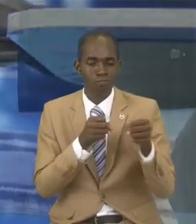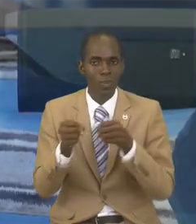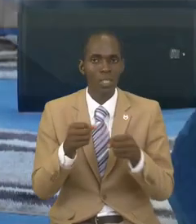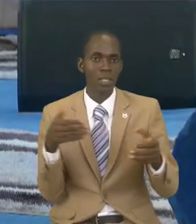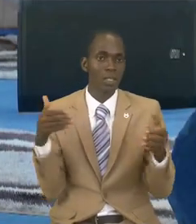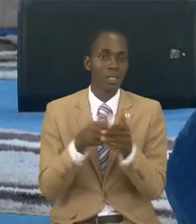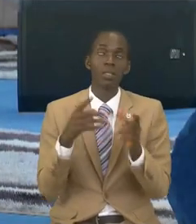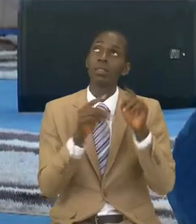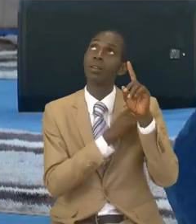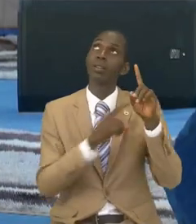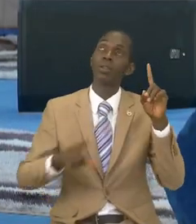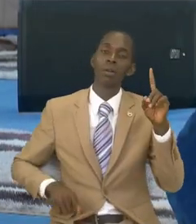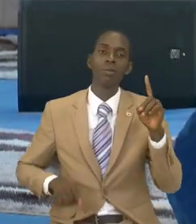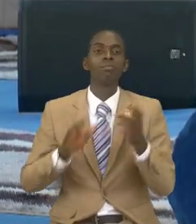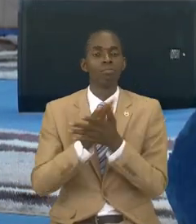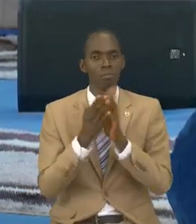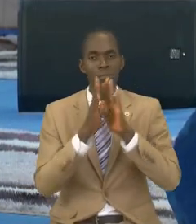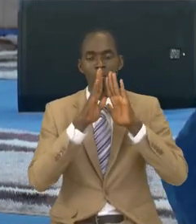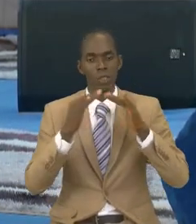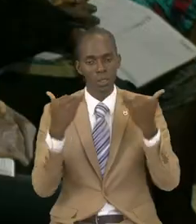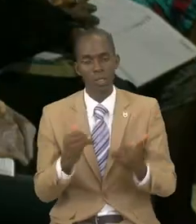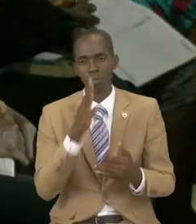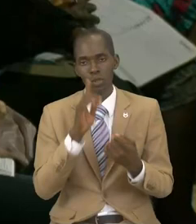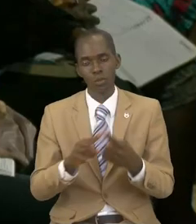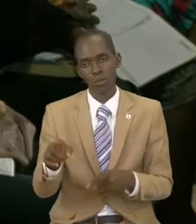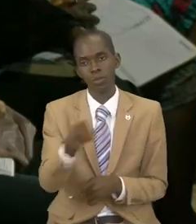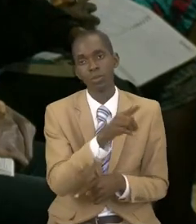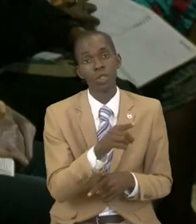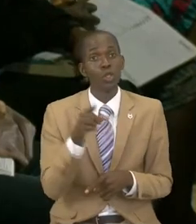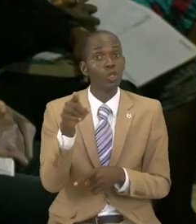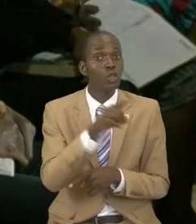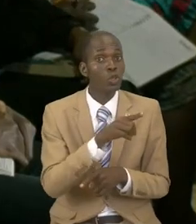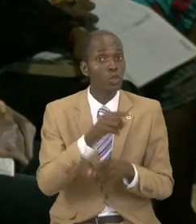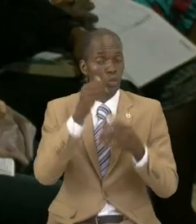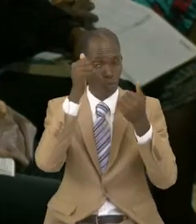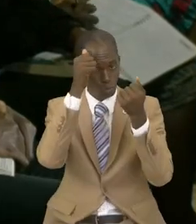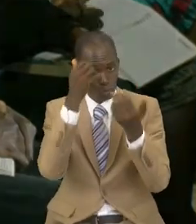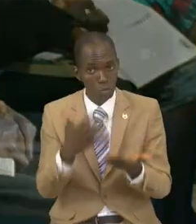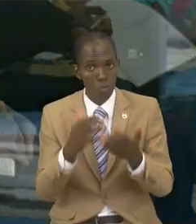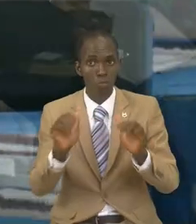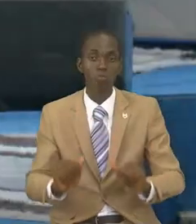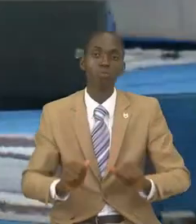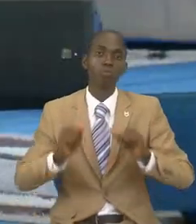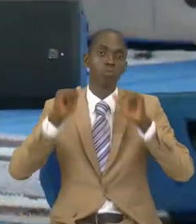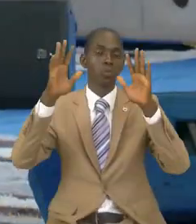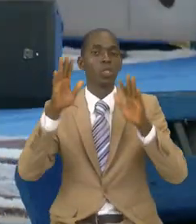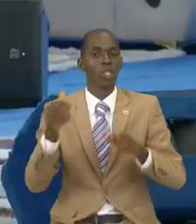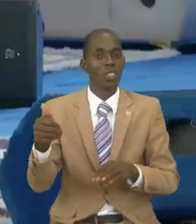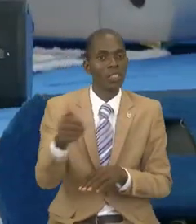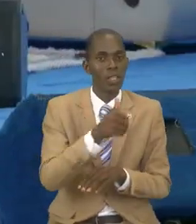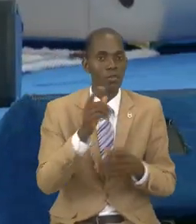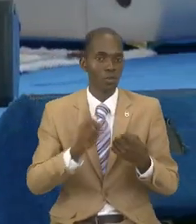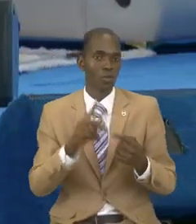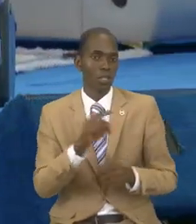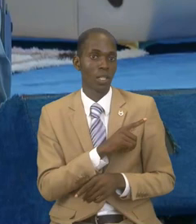the Lord. Peace be unto you. You submit, surrender unto the Lord, and you say, the